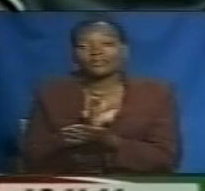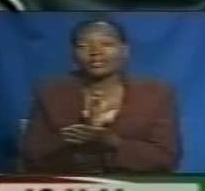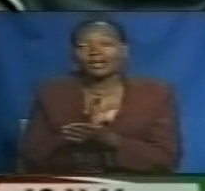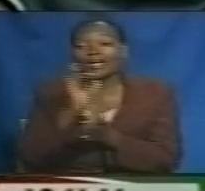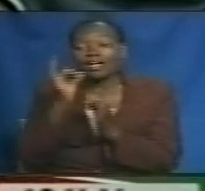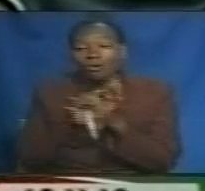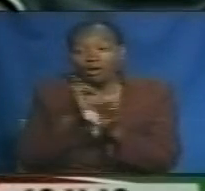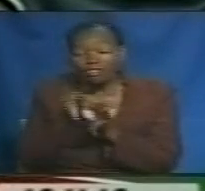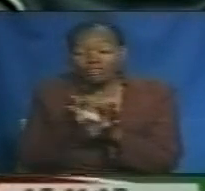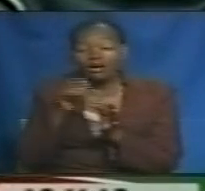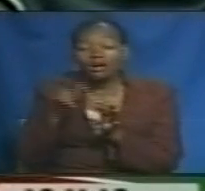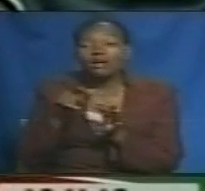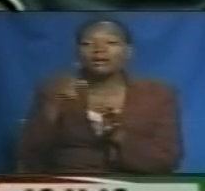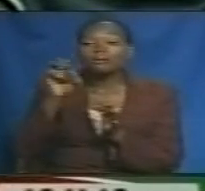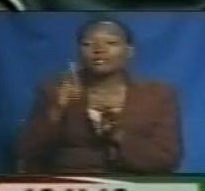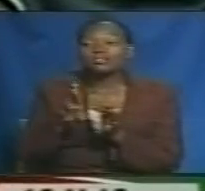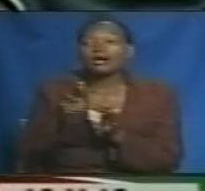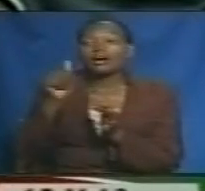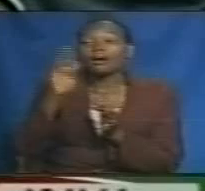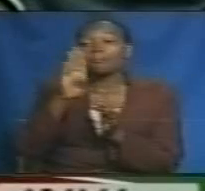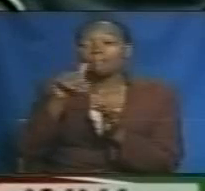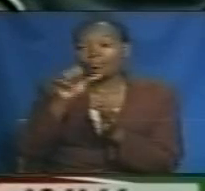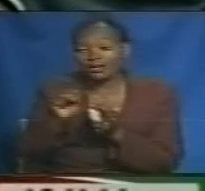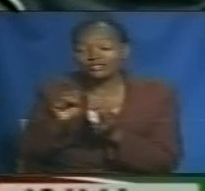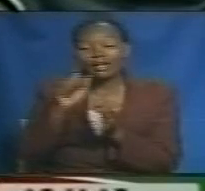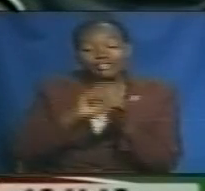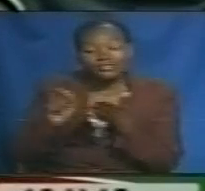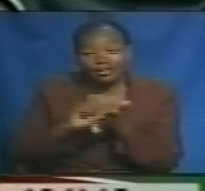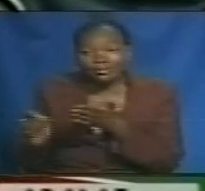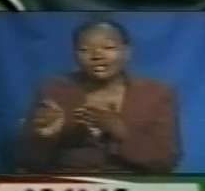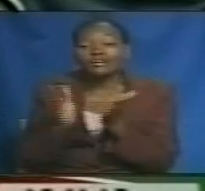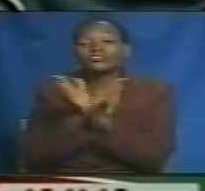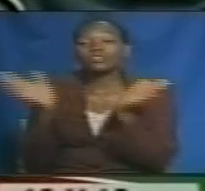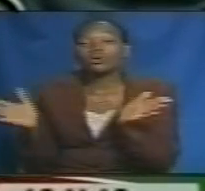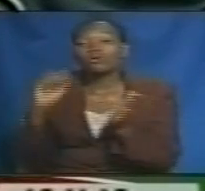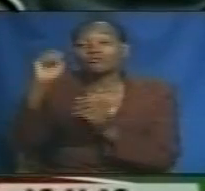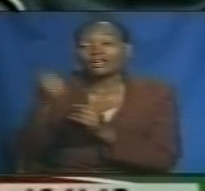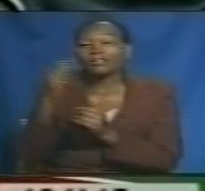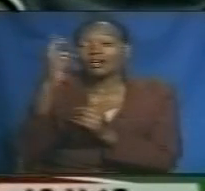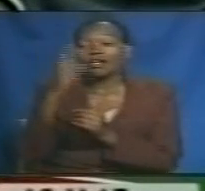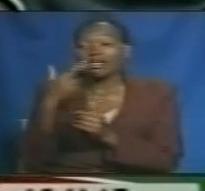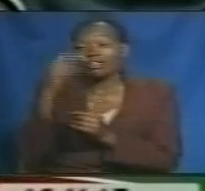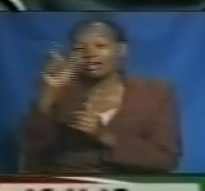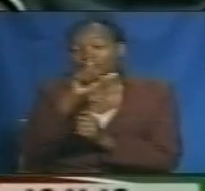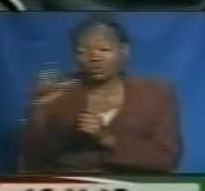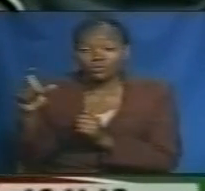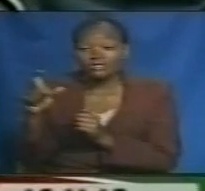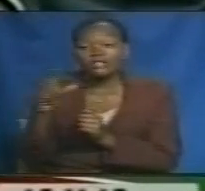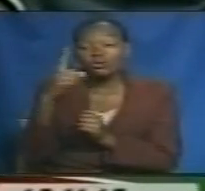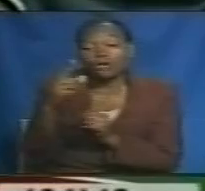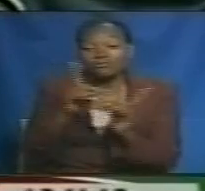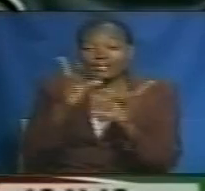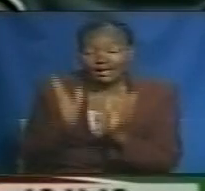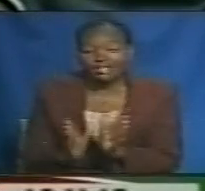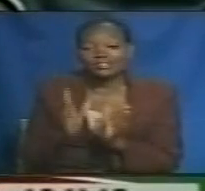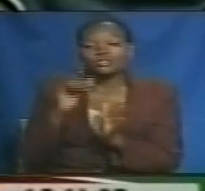whether Mr. Abbas Gulate, the Secretary General of Kenya Red Cross, is one of the directors of